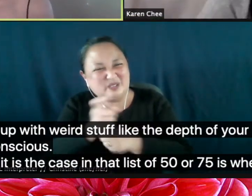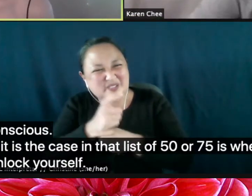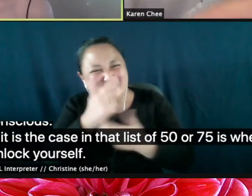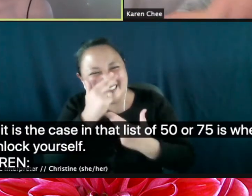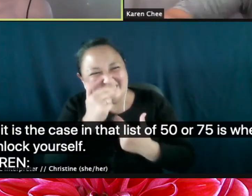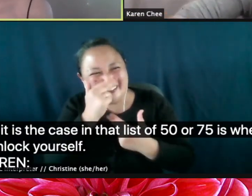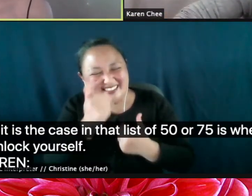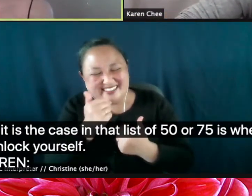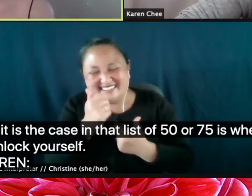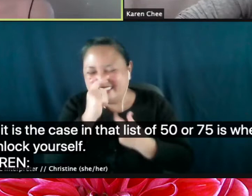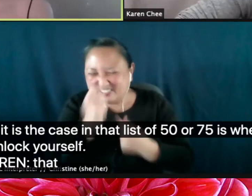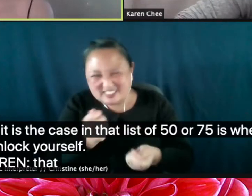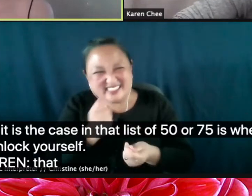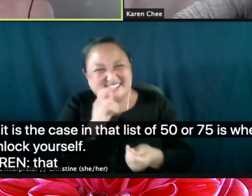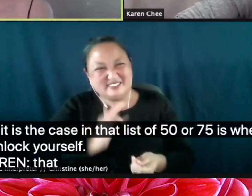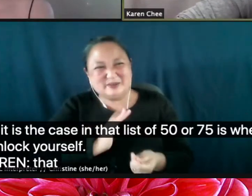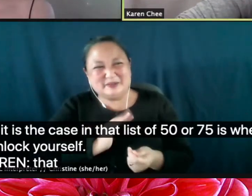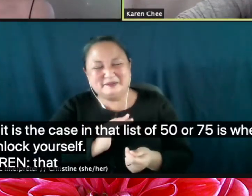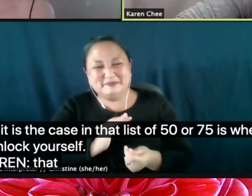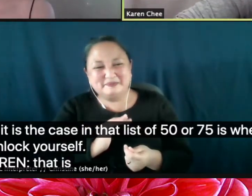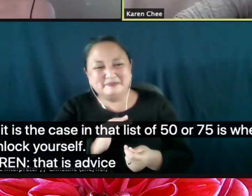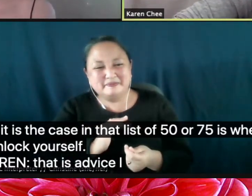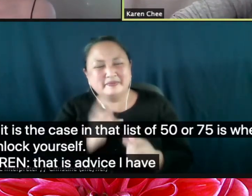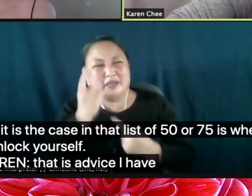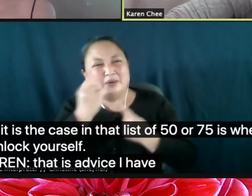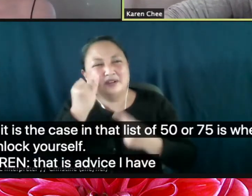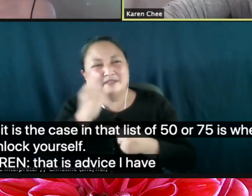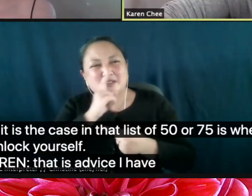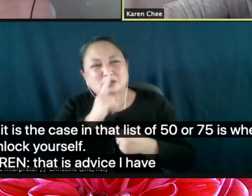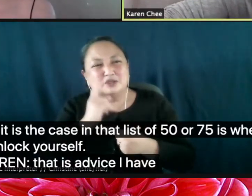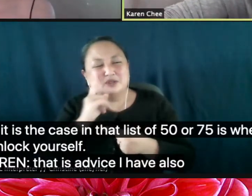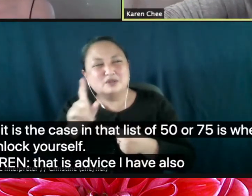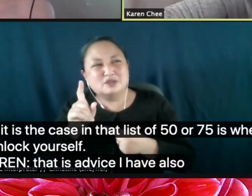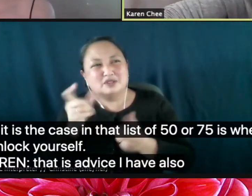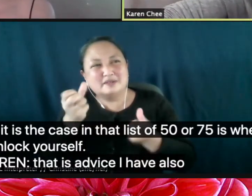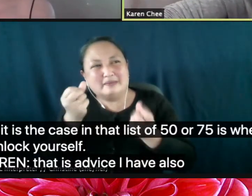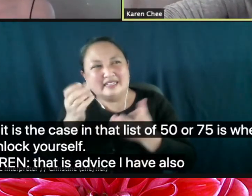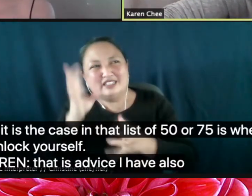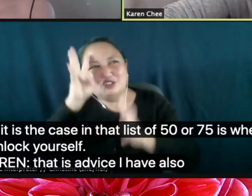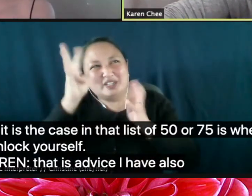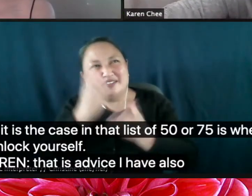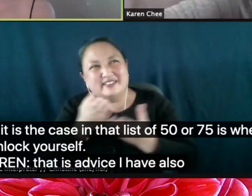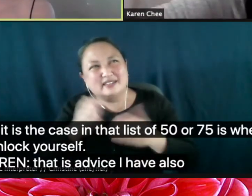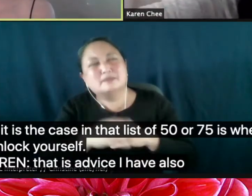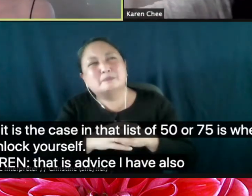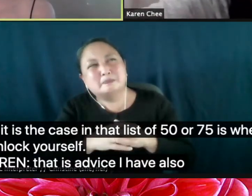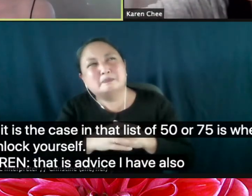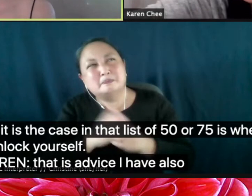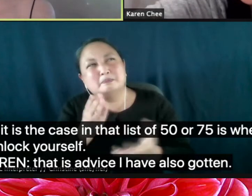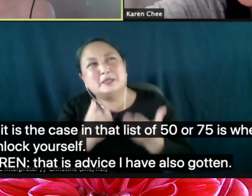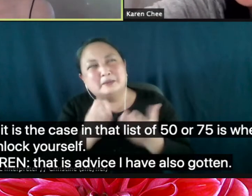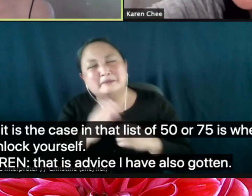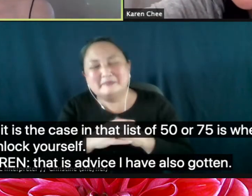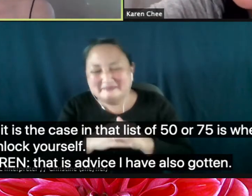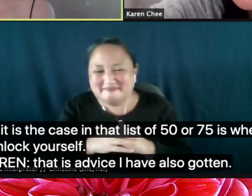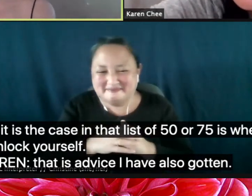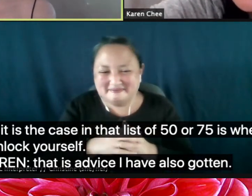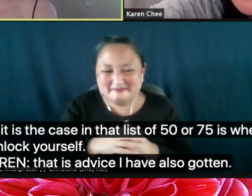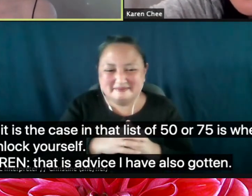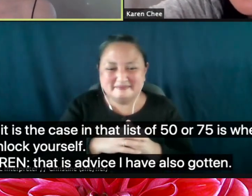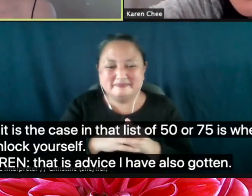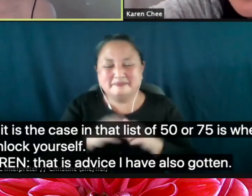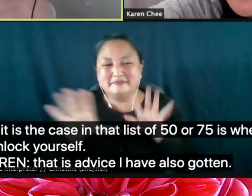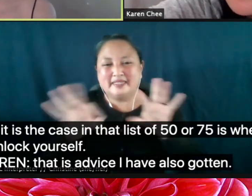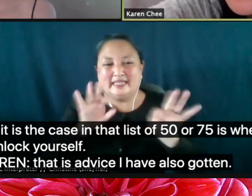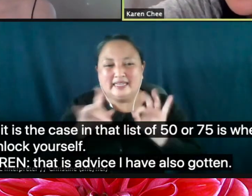cool. Yeah. I wonder if that's true across a lot of creative things. Okay, Probably. so I'm picking out